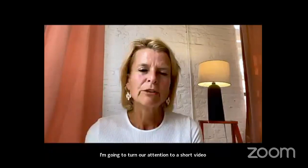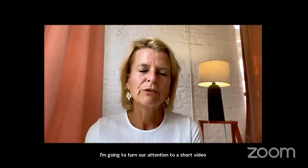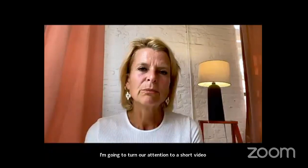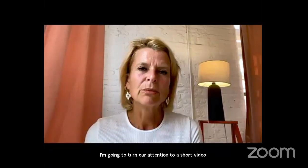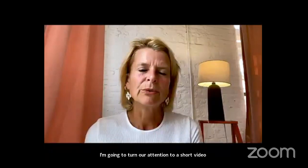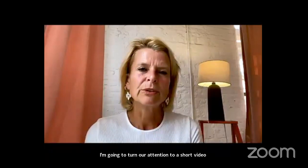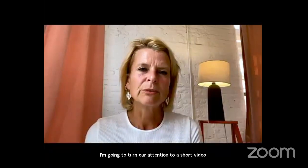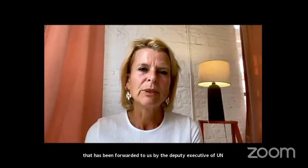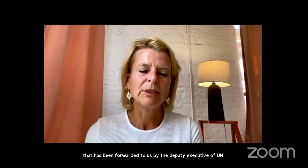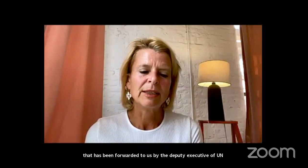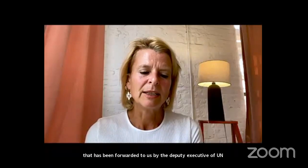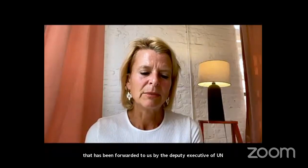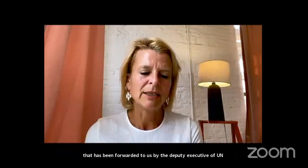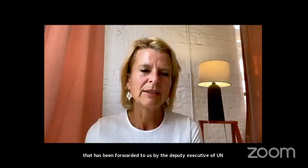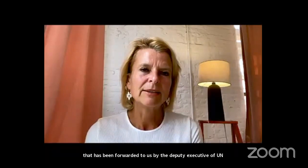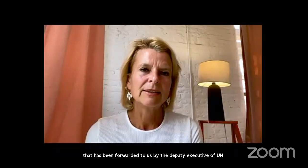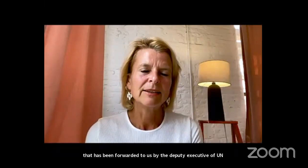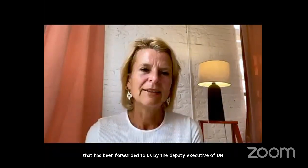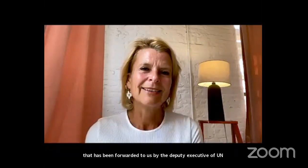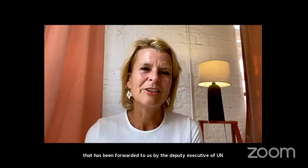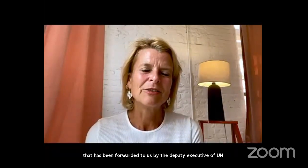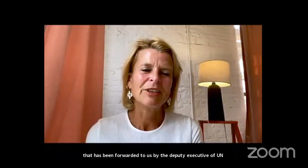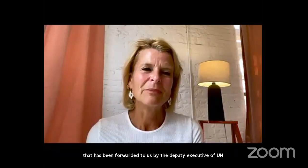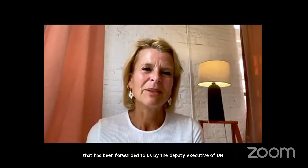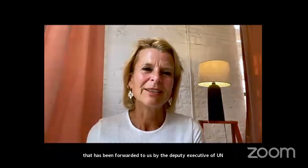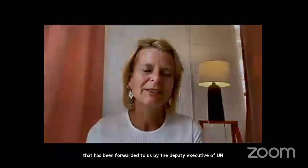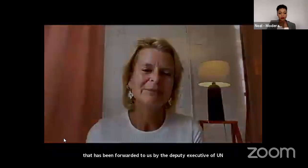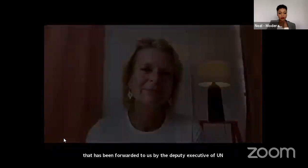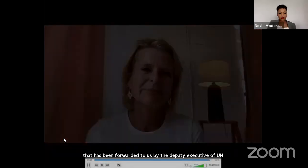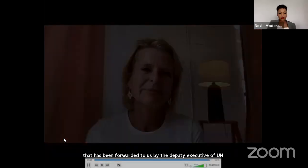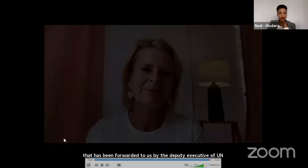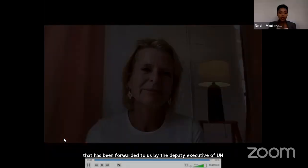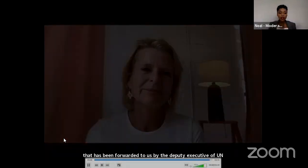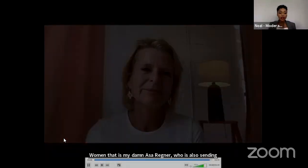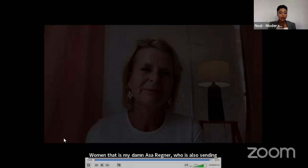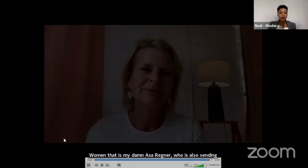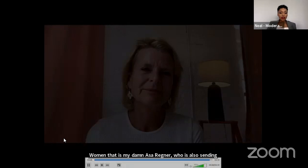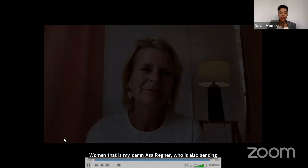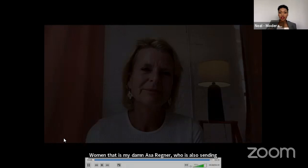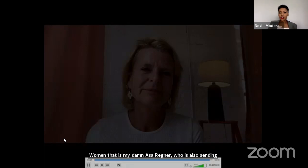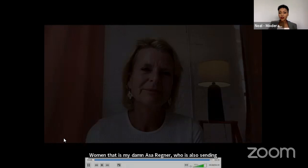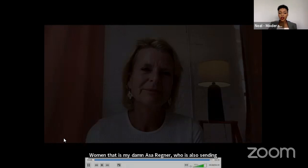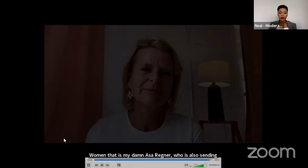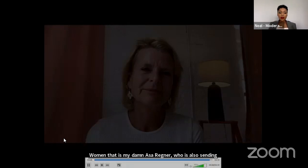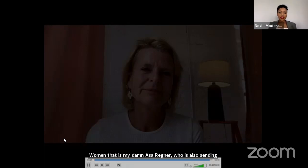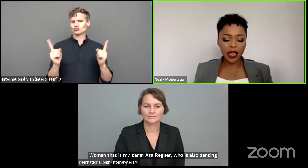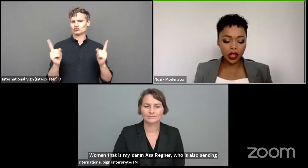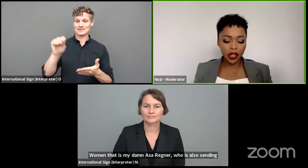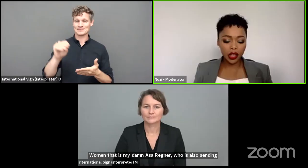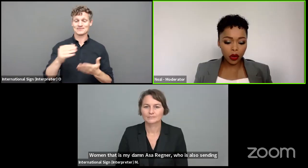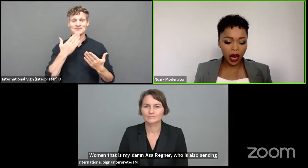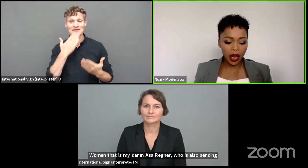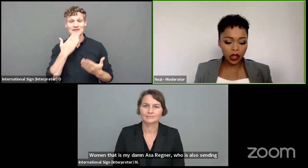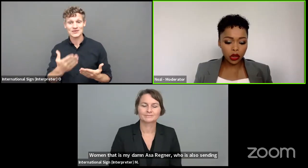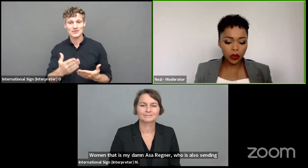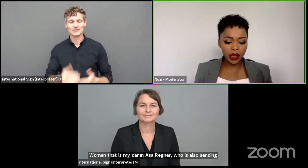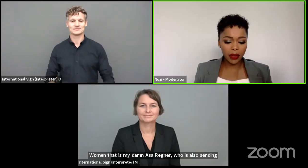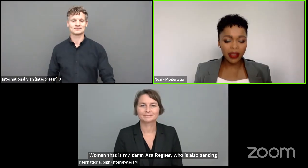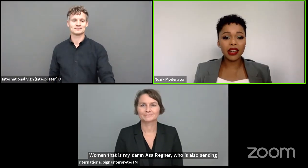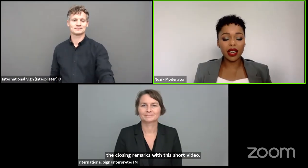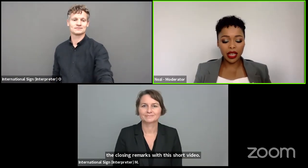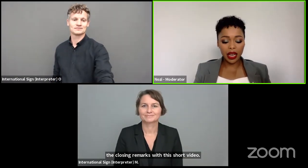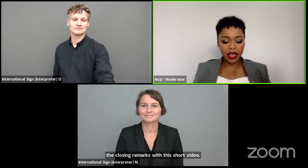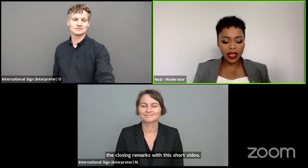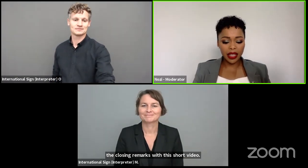work for both women and men. Thank you very much. It's a very big thank you to